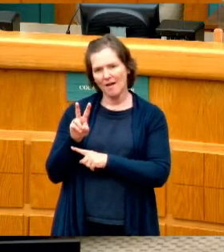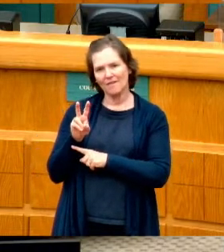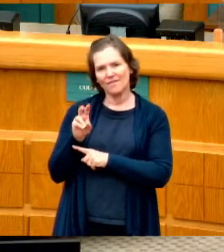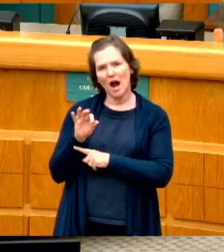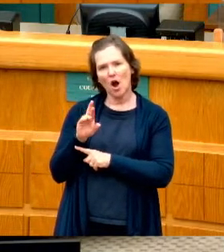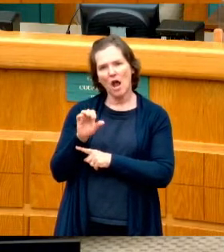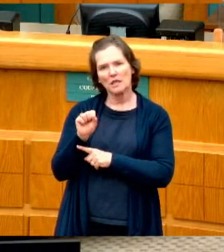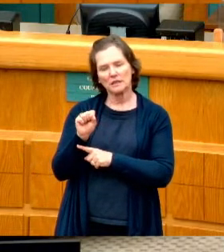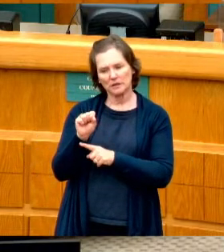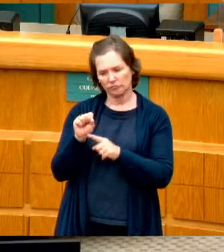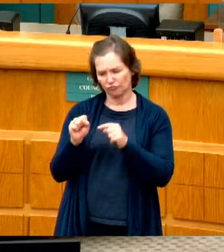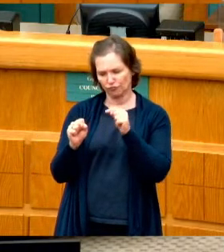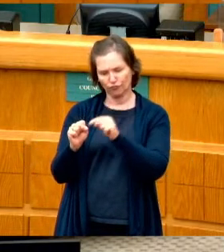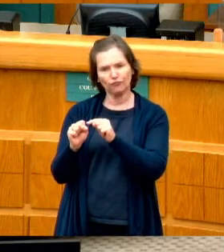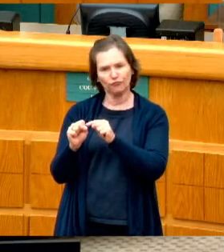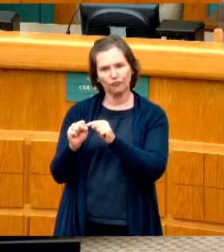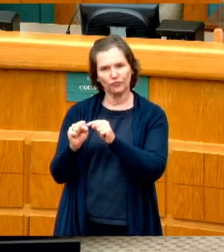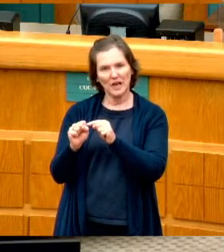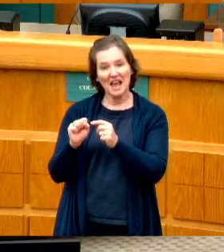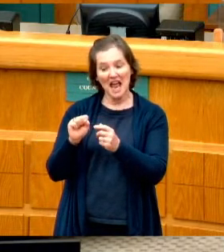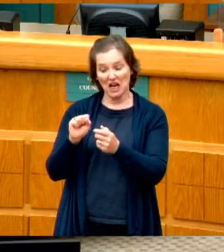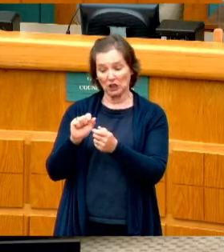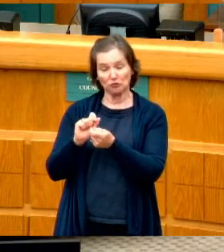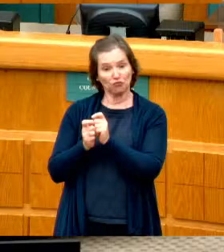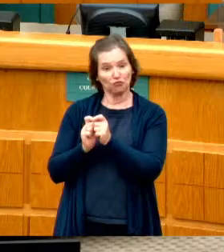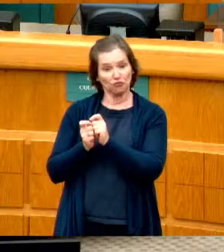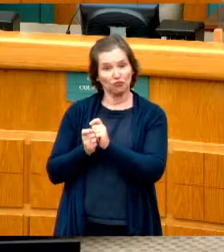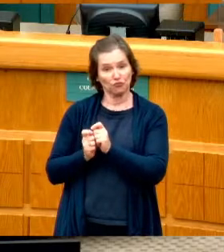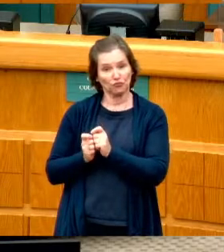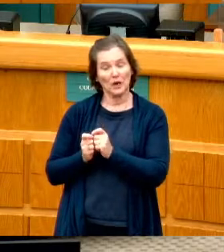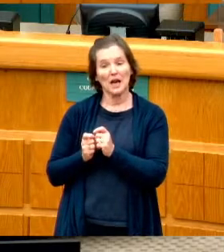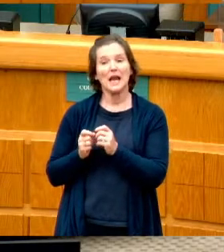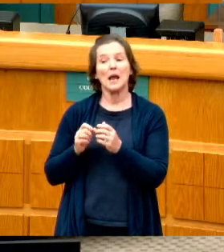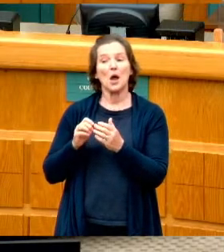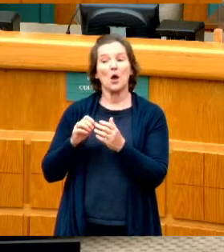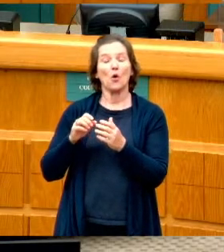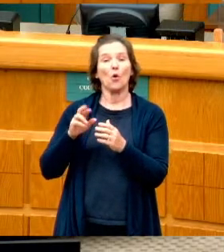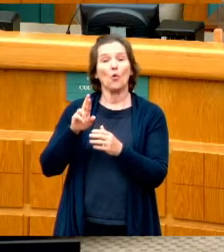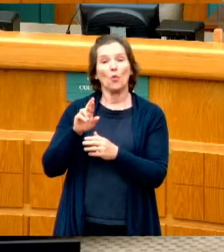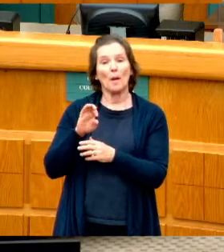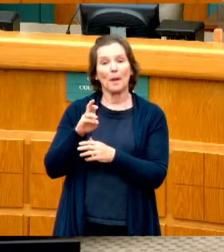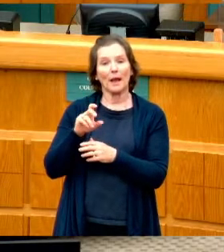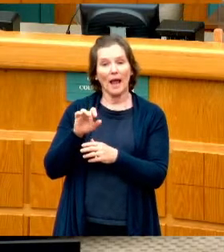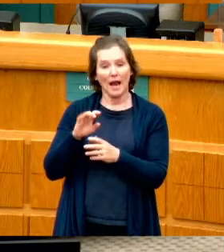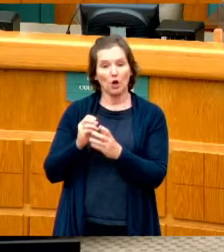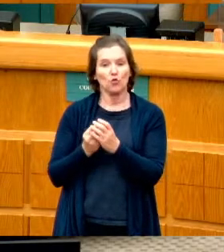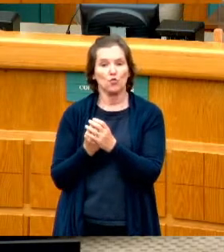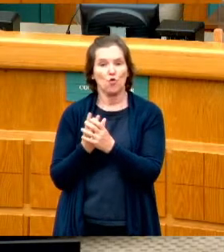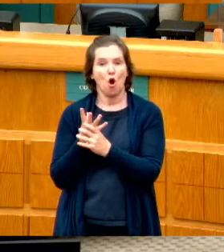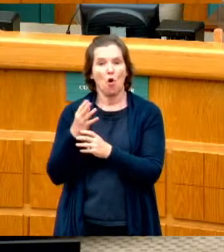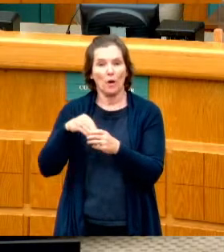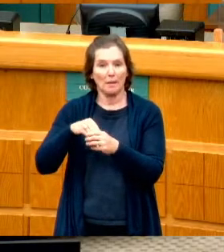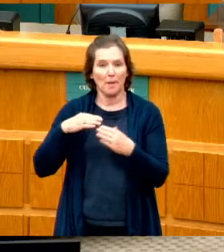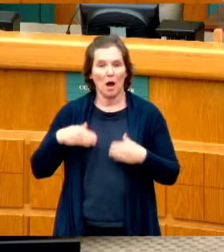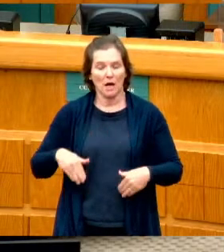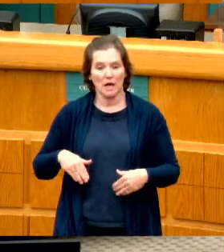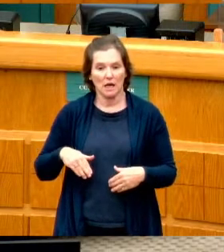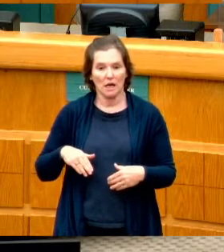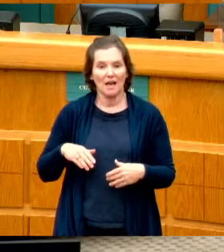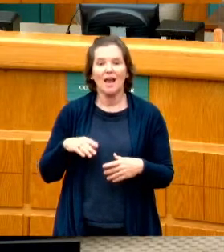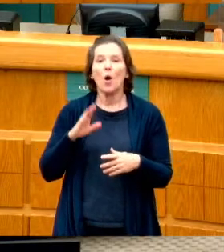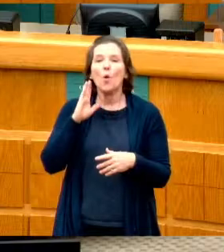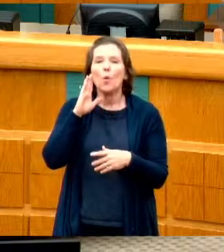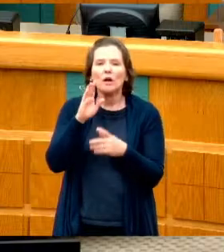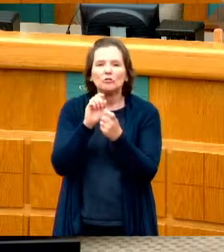duplicate themselves, the replicas or mutants won't always look exactly the same. The virus has